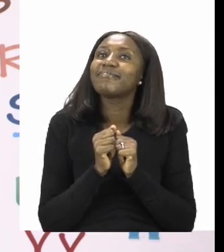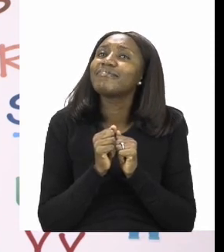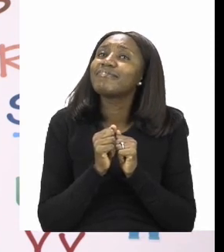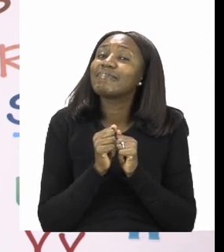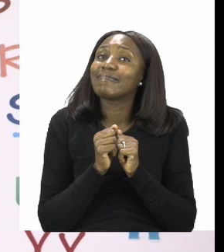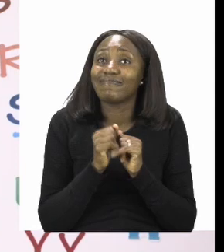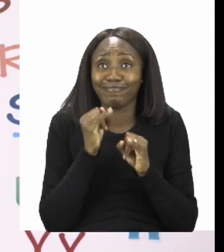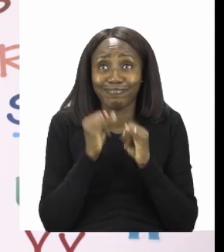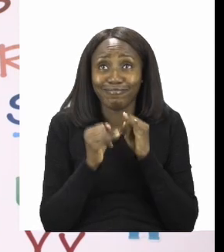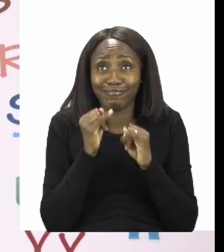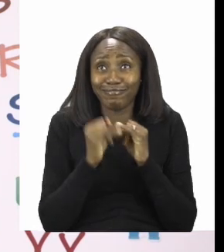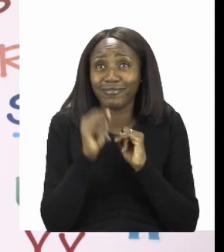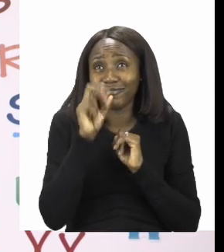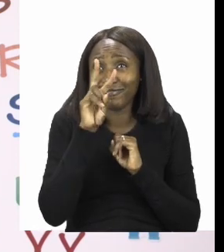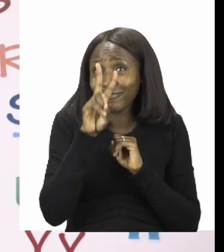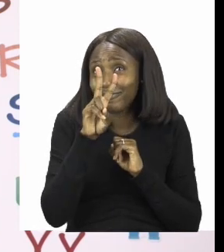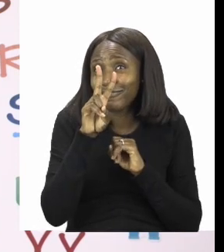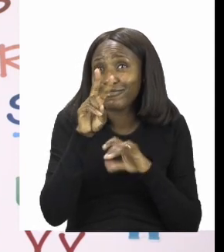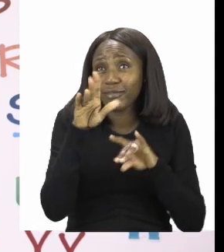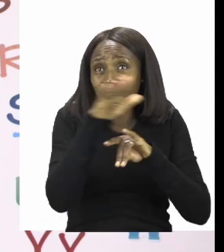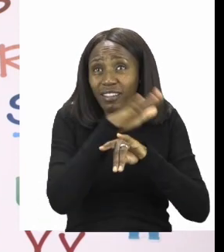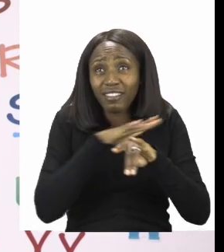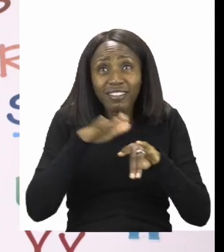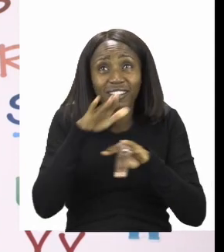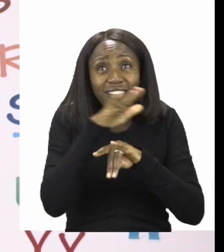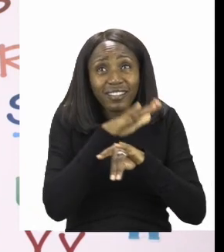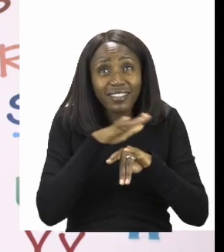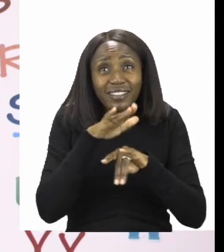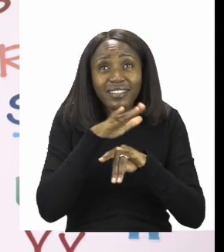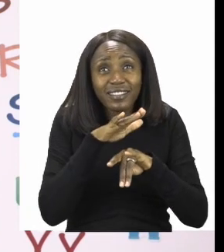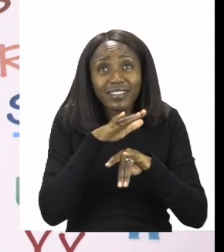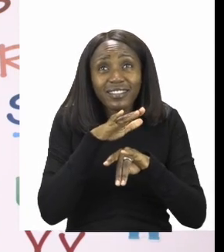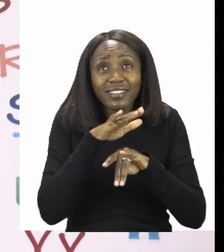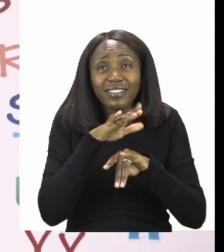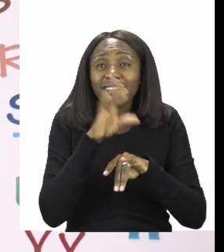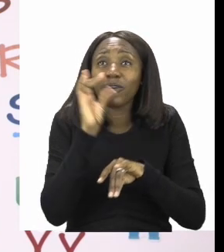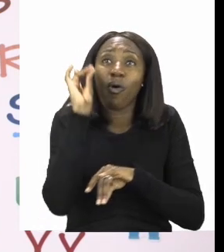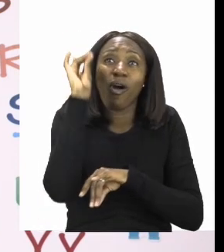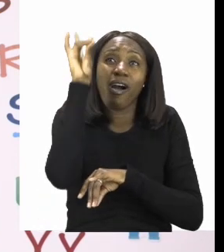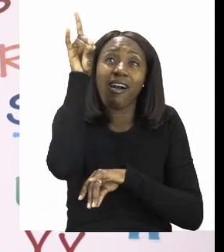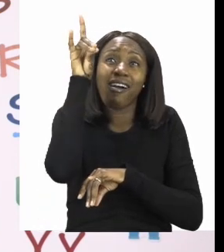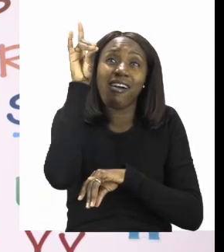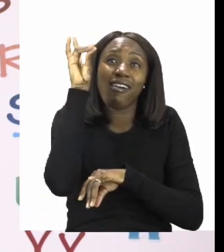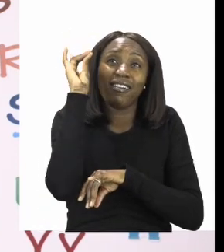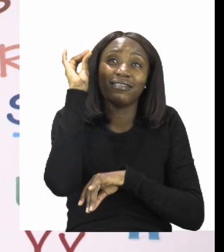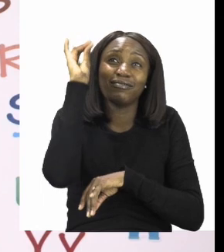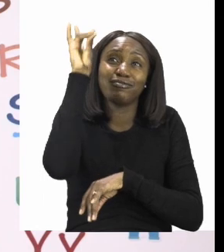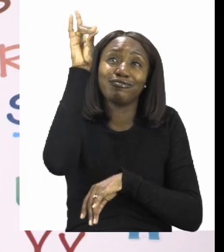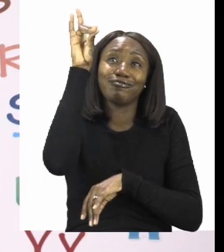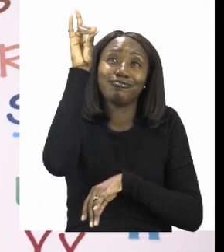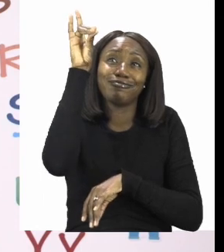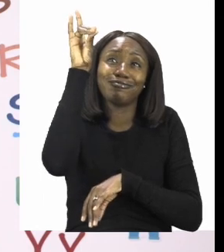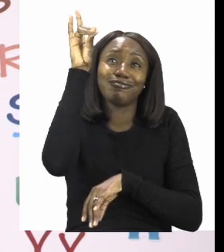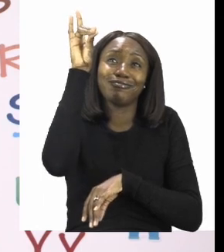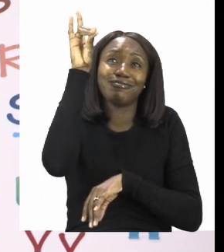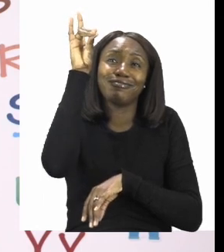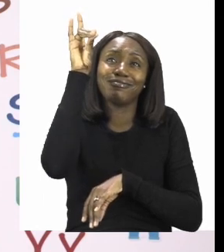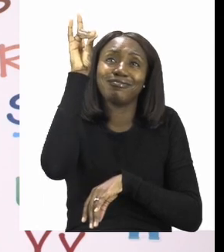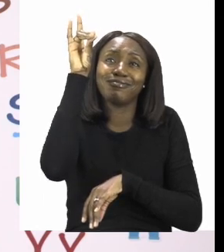then I have two animals here and both of them are giraffes. So